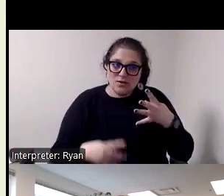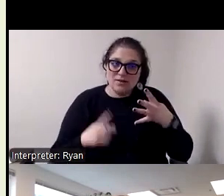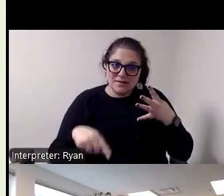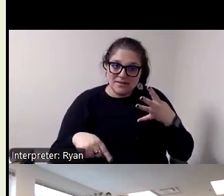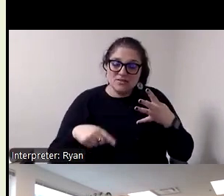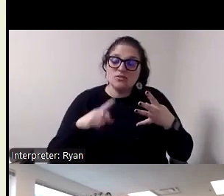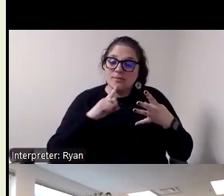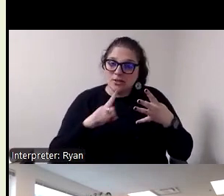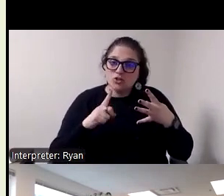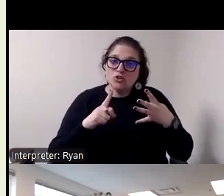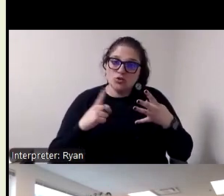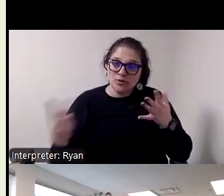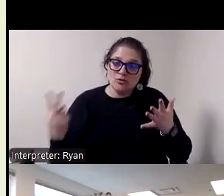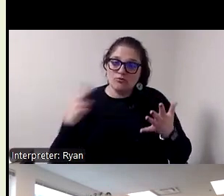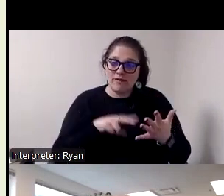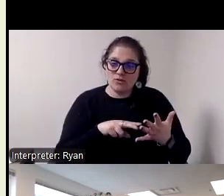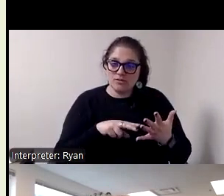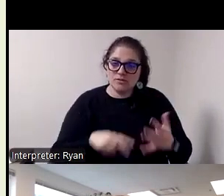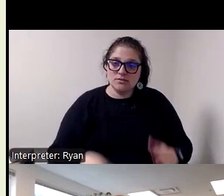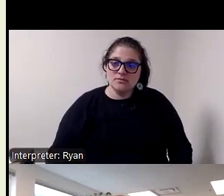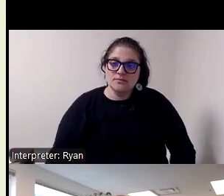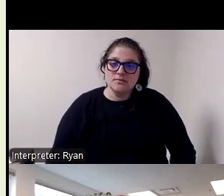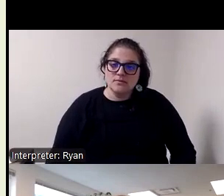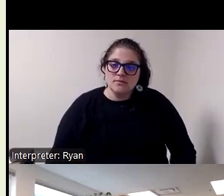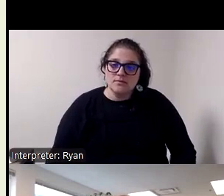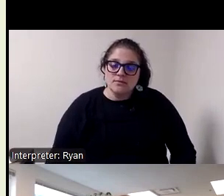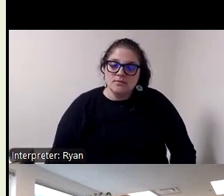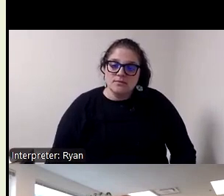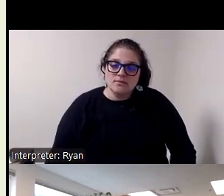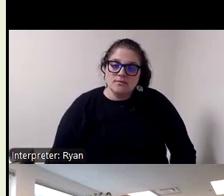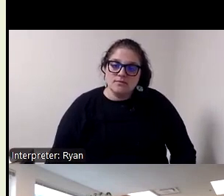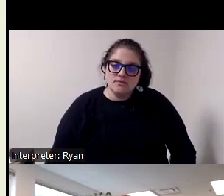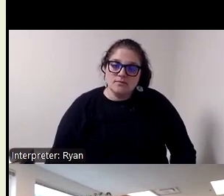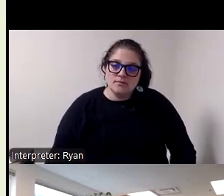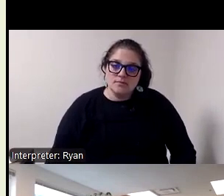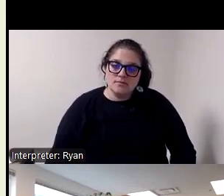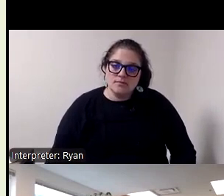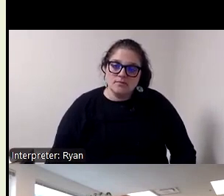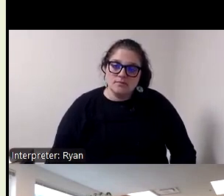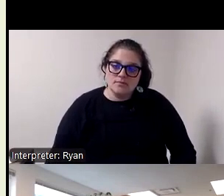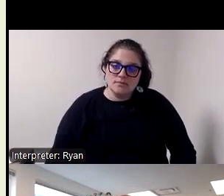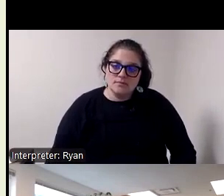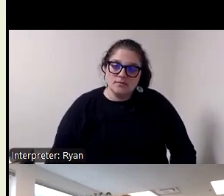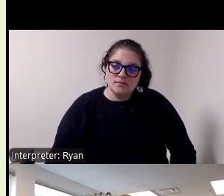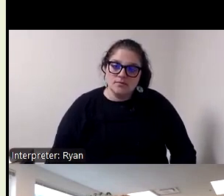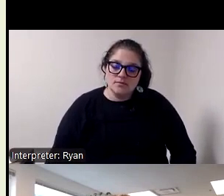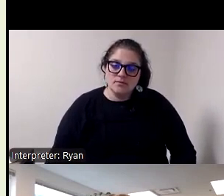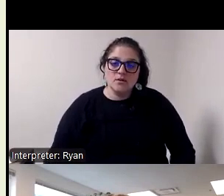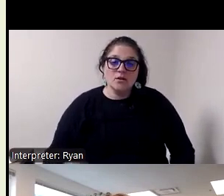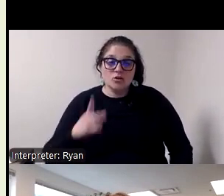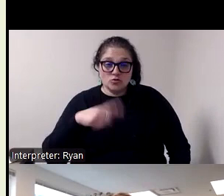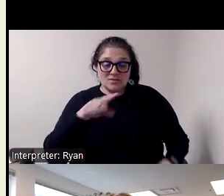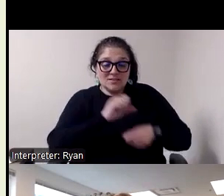we can just kind of have a reference to go off of. Does this work this way also for when the VRCs are acting managers?